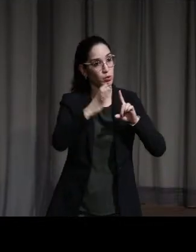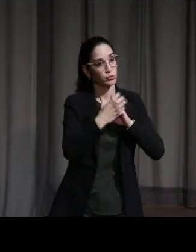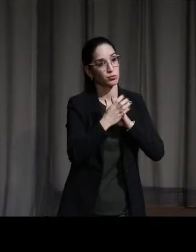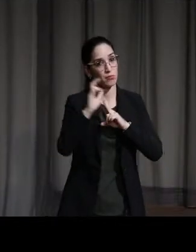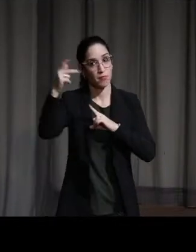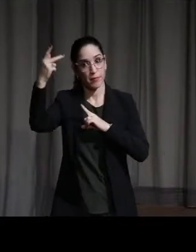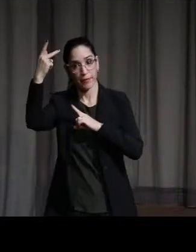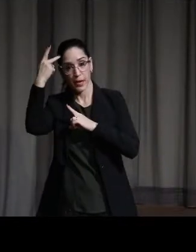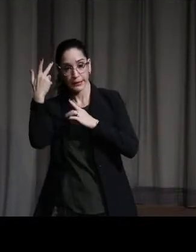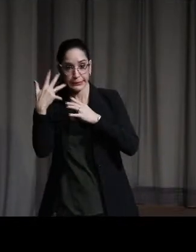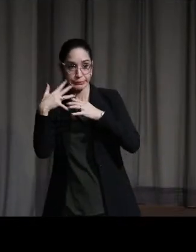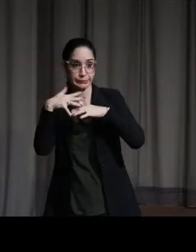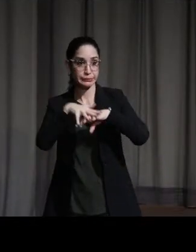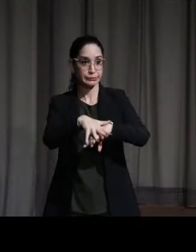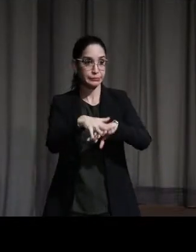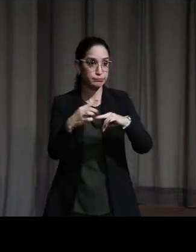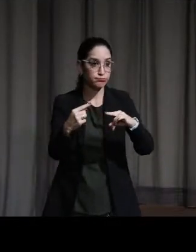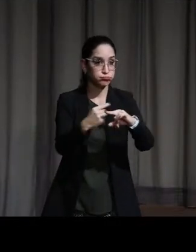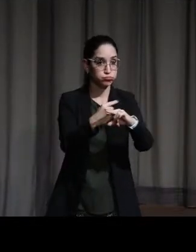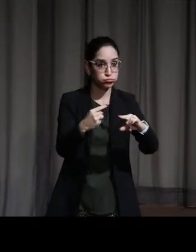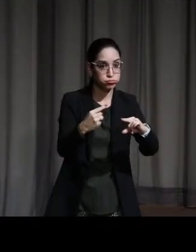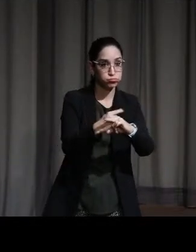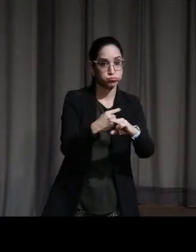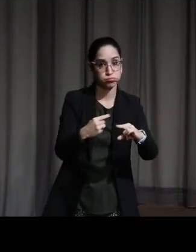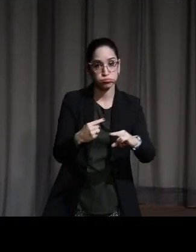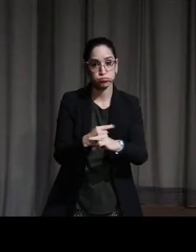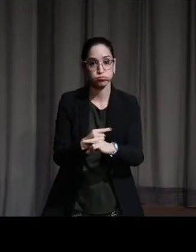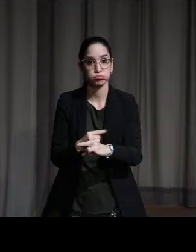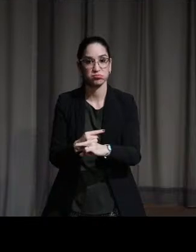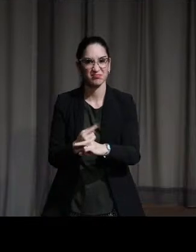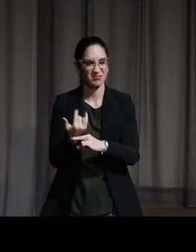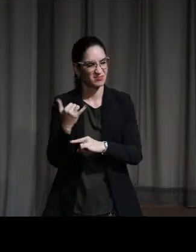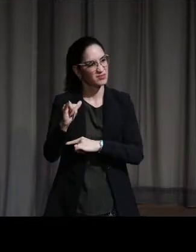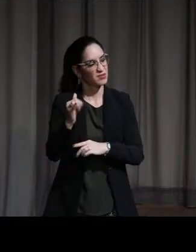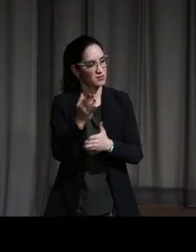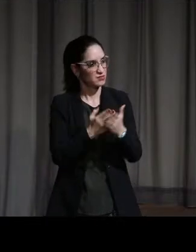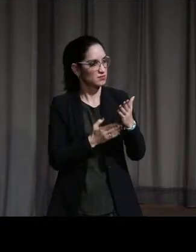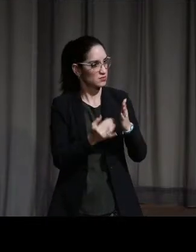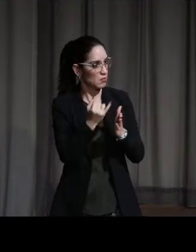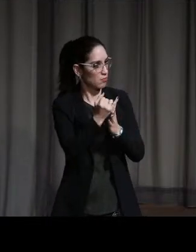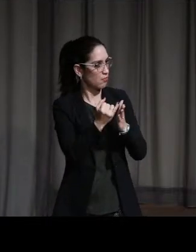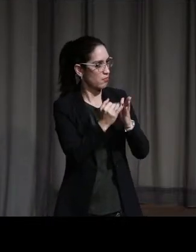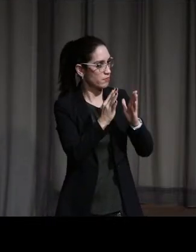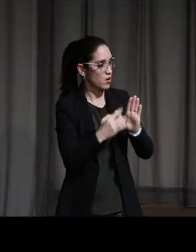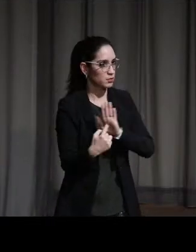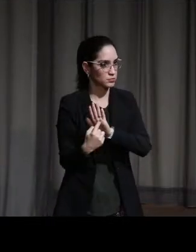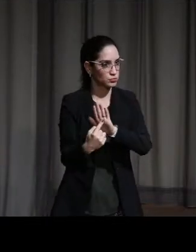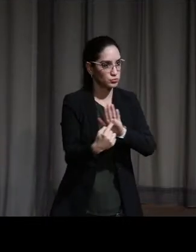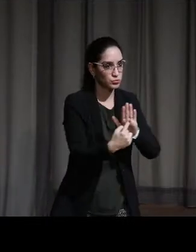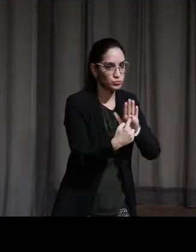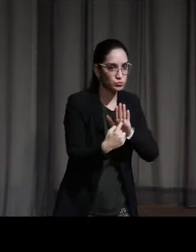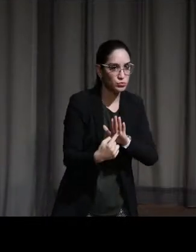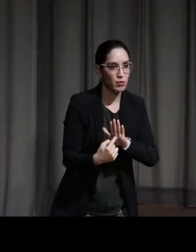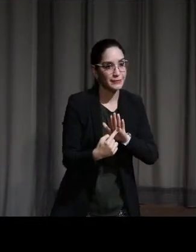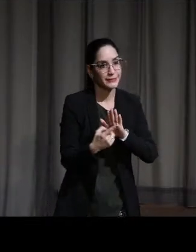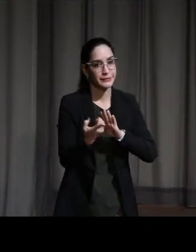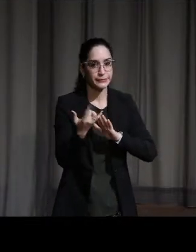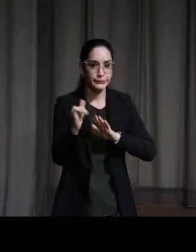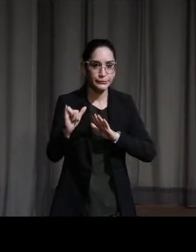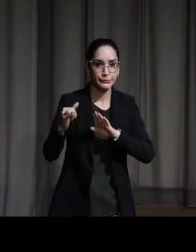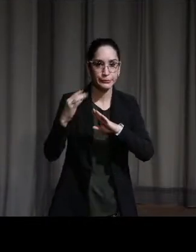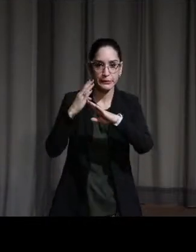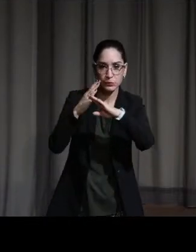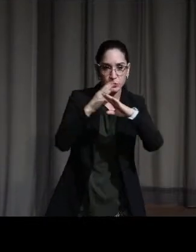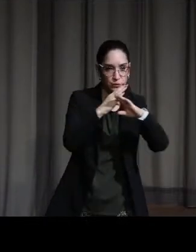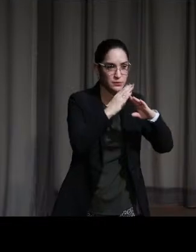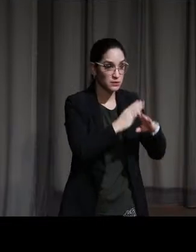really hardening, becoming more narrow, even as certain celebrated artists have a certain amount of space and almost protection to kind of continue to push boundaries that